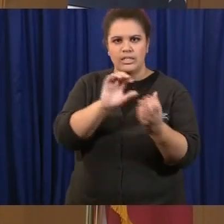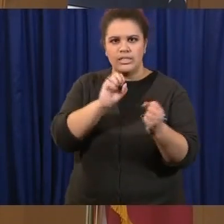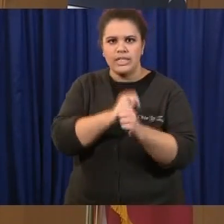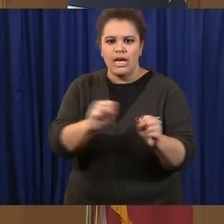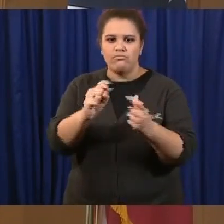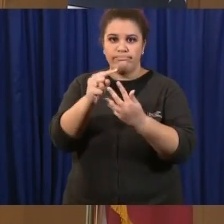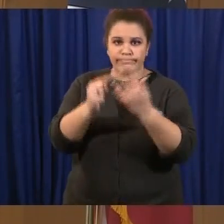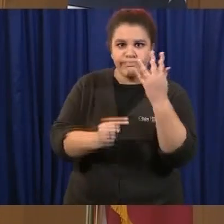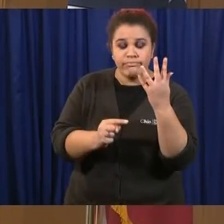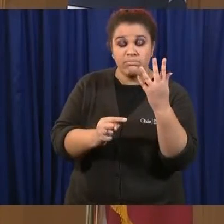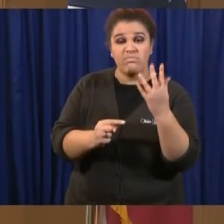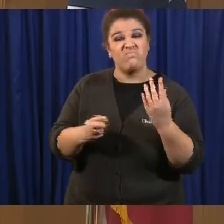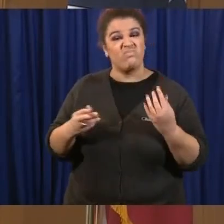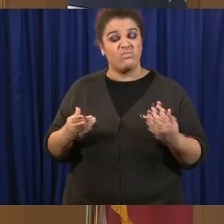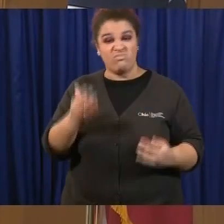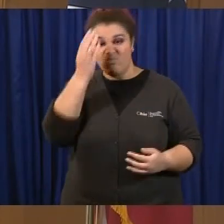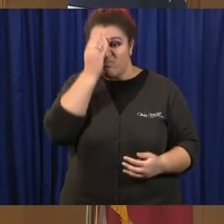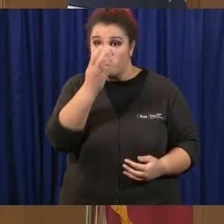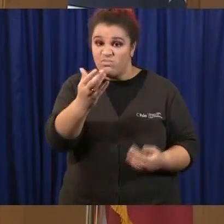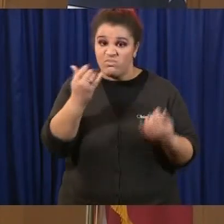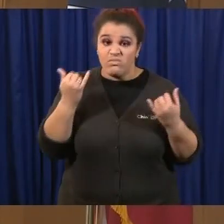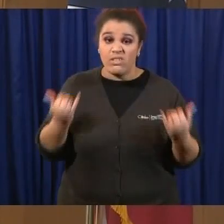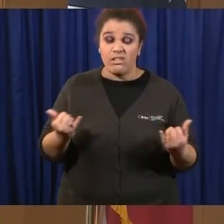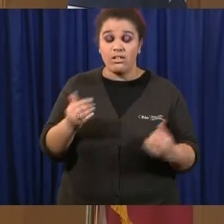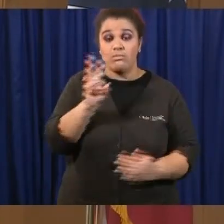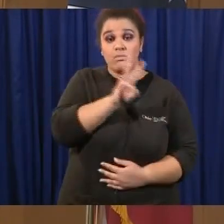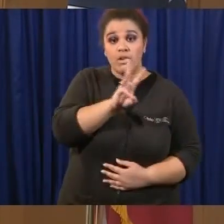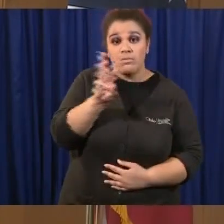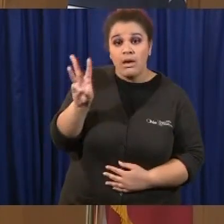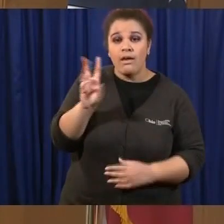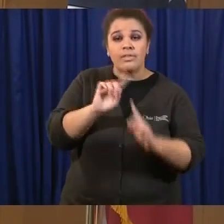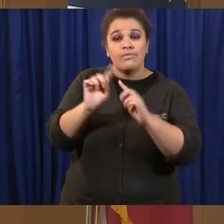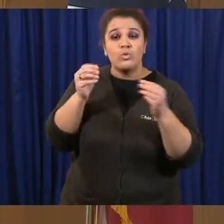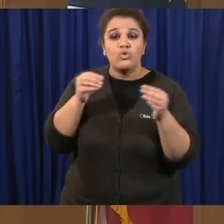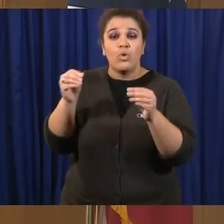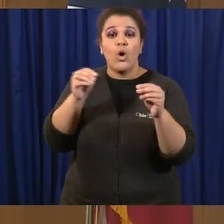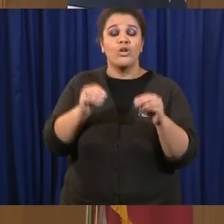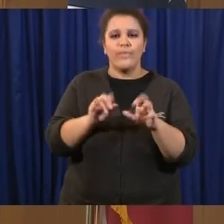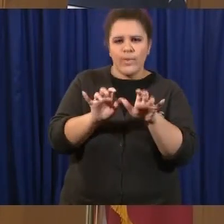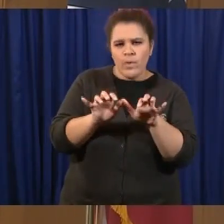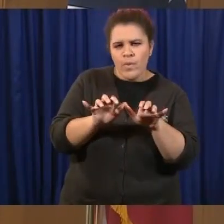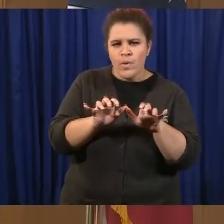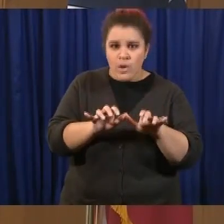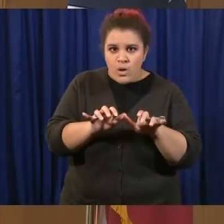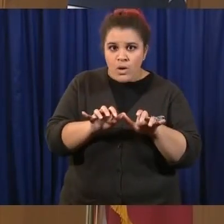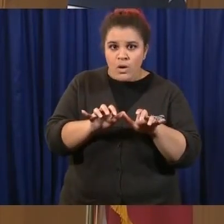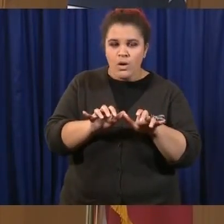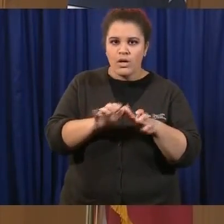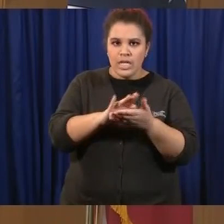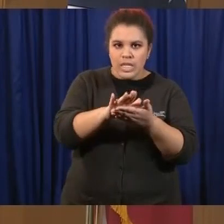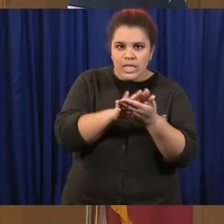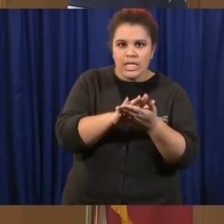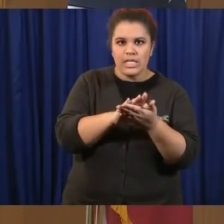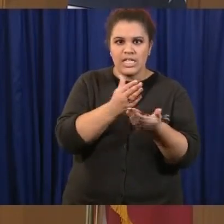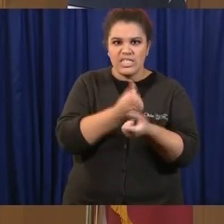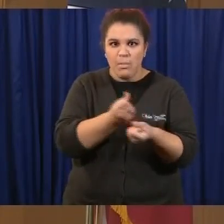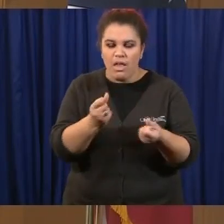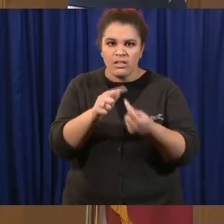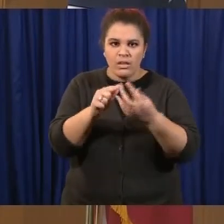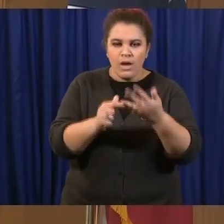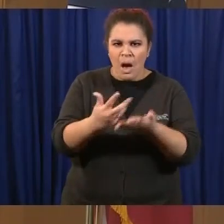out. So how can companies stock up on that now? Is there a plan for the state to help out with that? Very, very